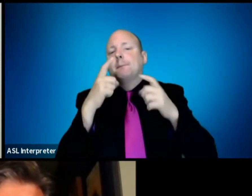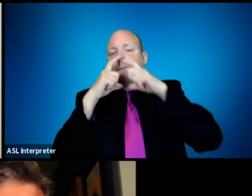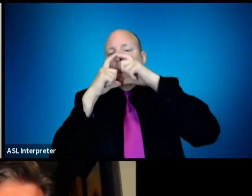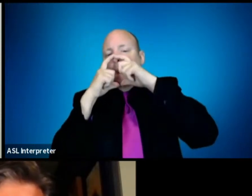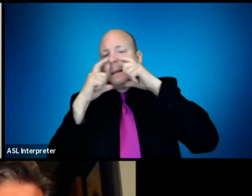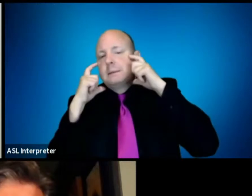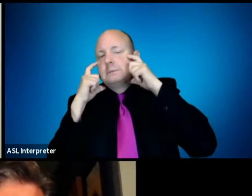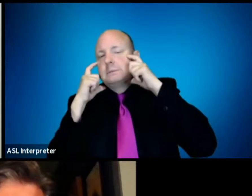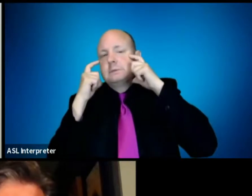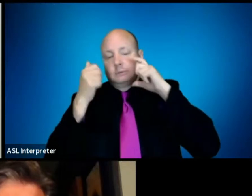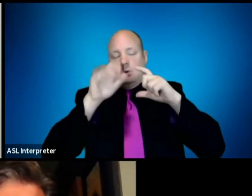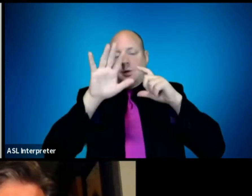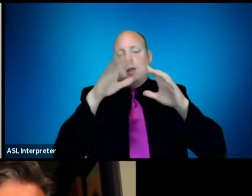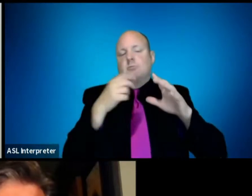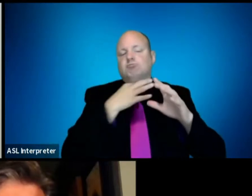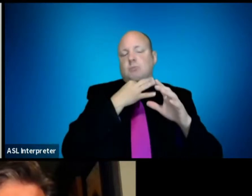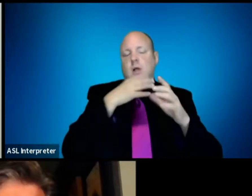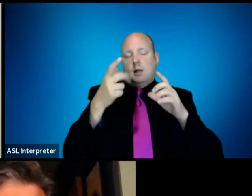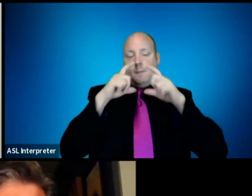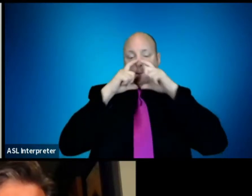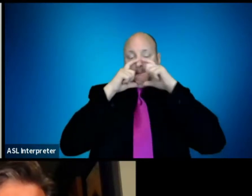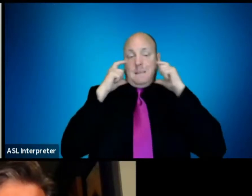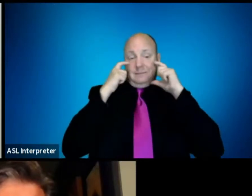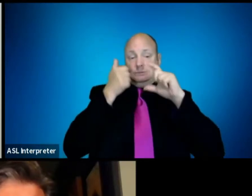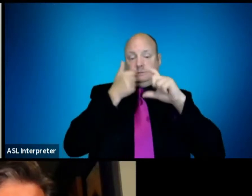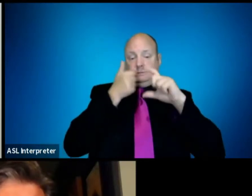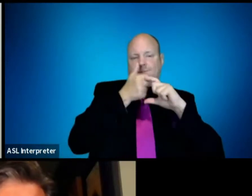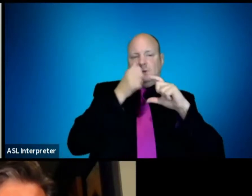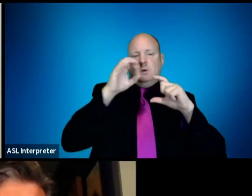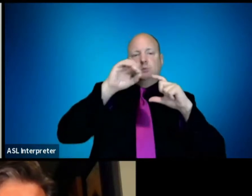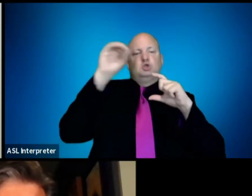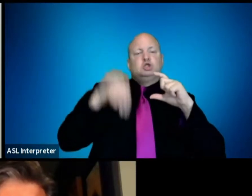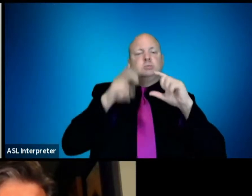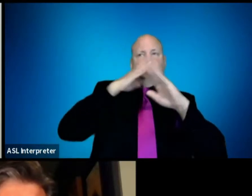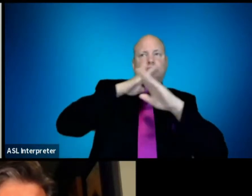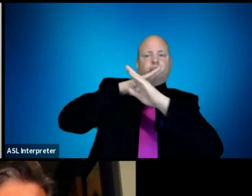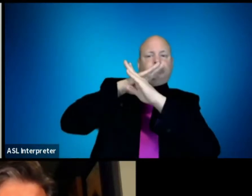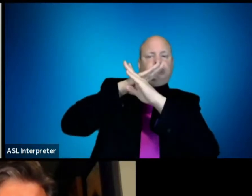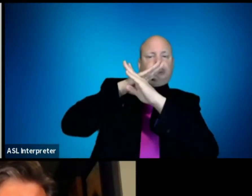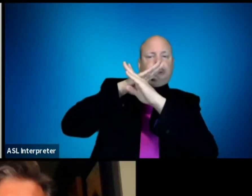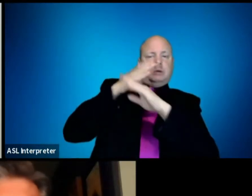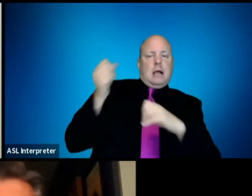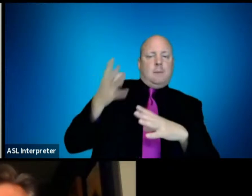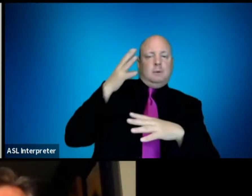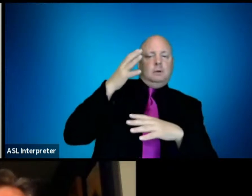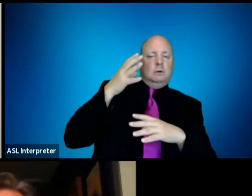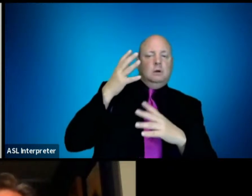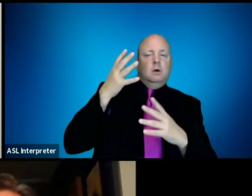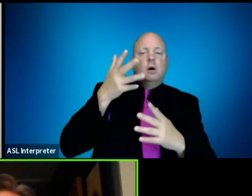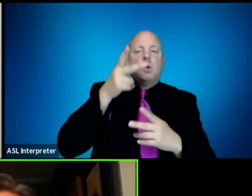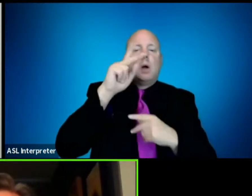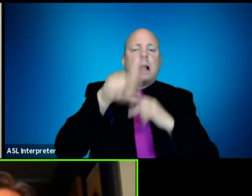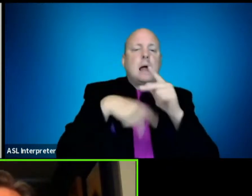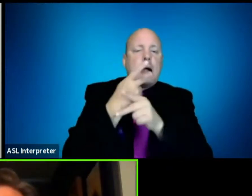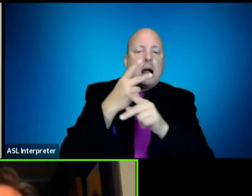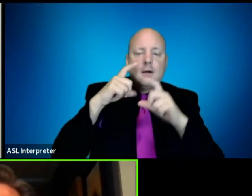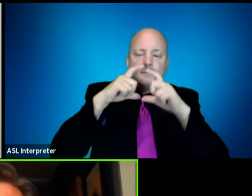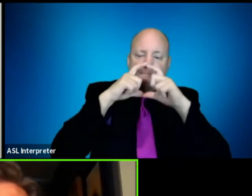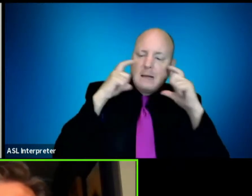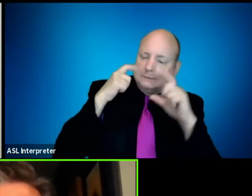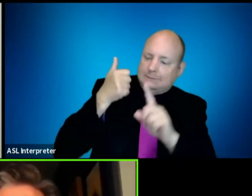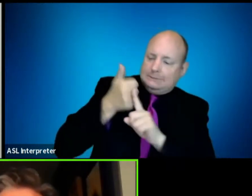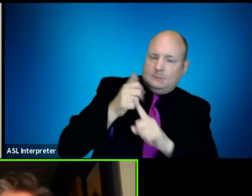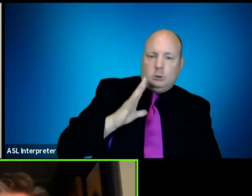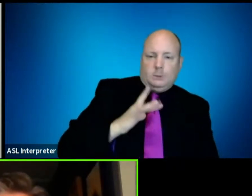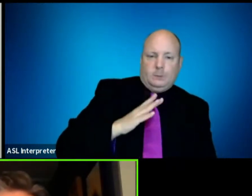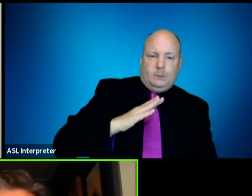talk a little bit about types of masks, if you have any information about that. Thank you, Lynn.